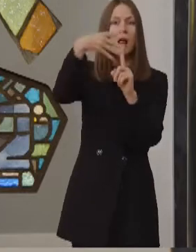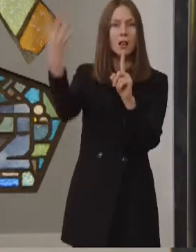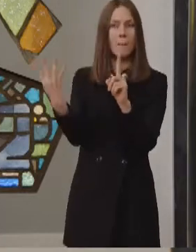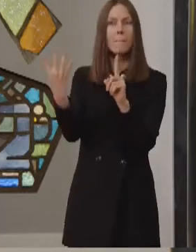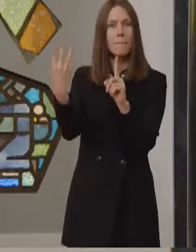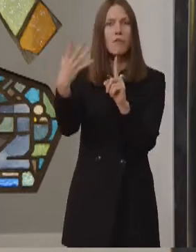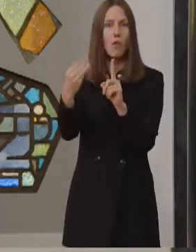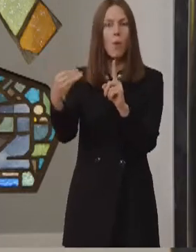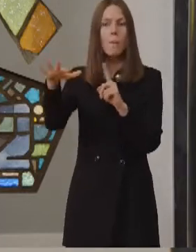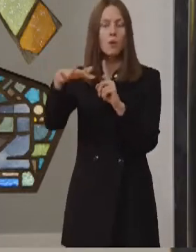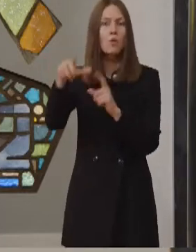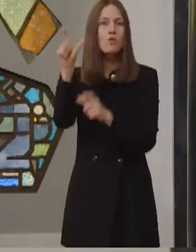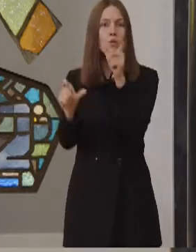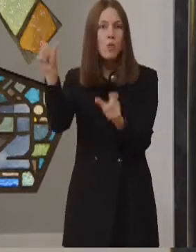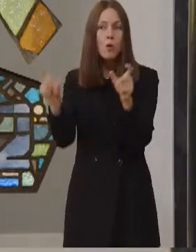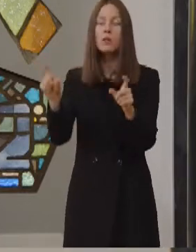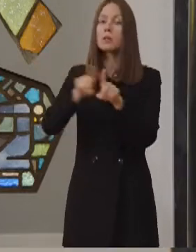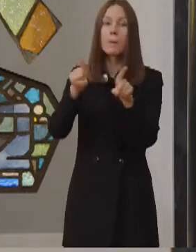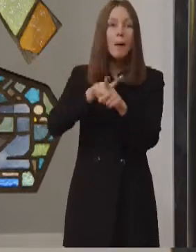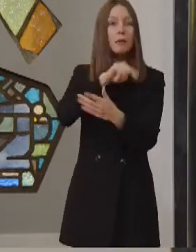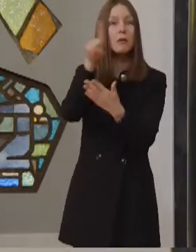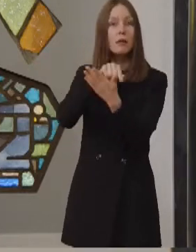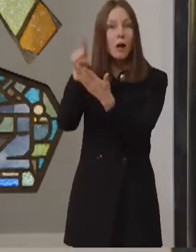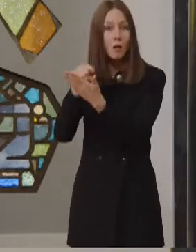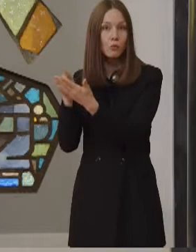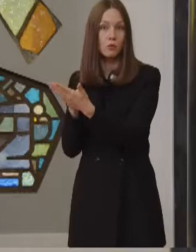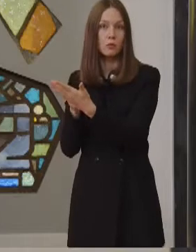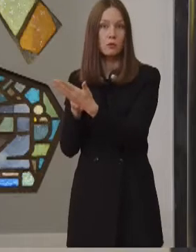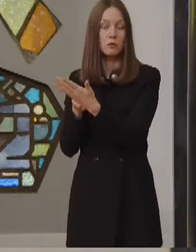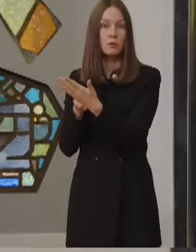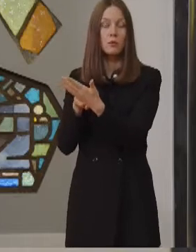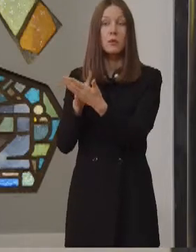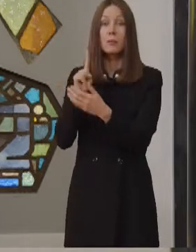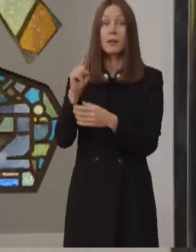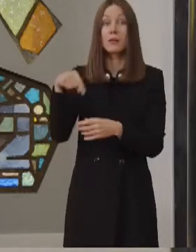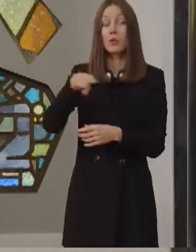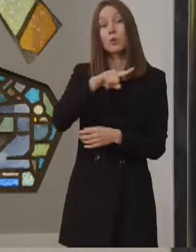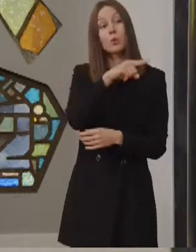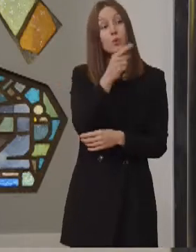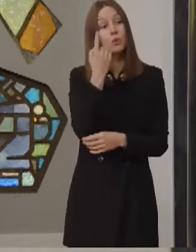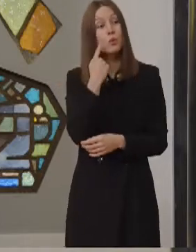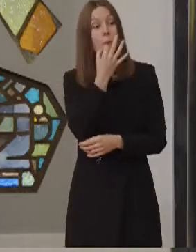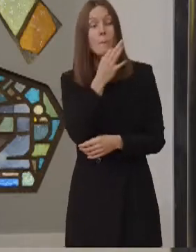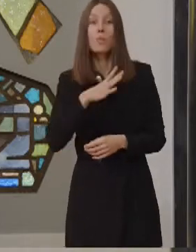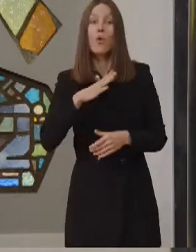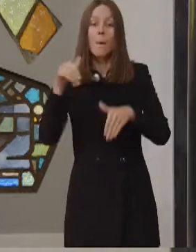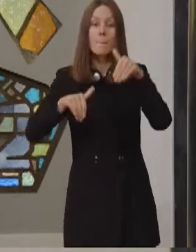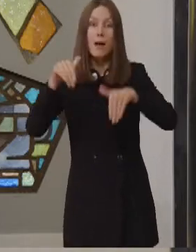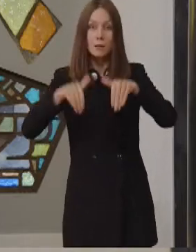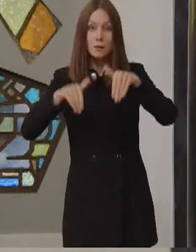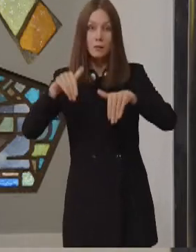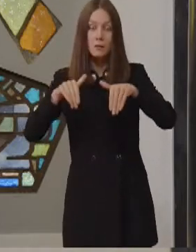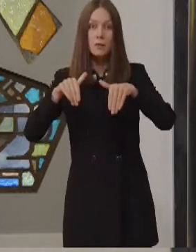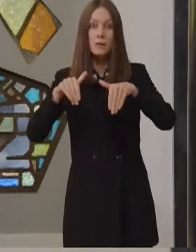the political group, we do have meetings with the LGBTQ community members. We raise those questions, but